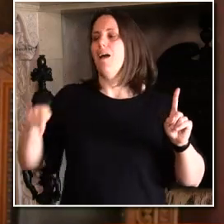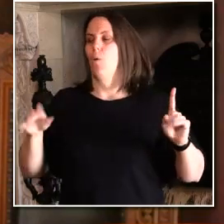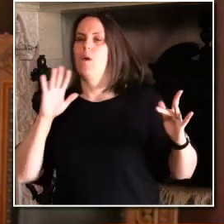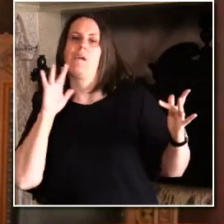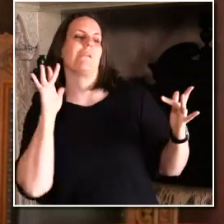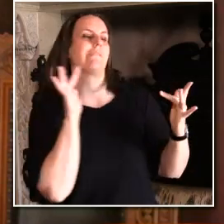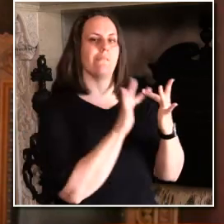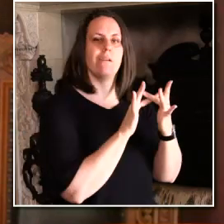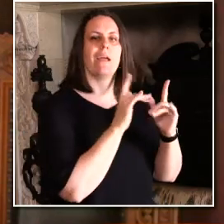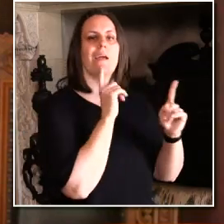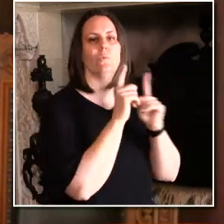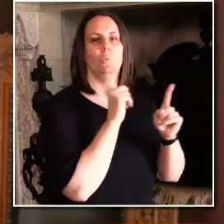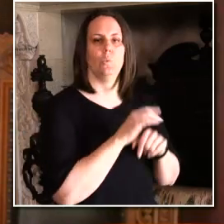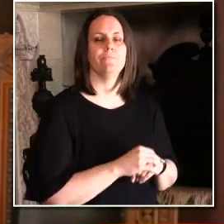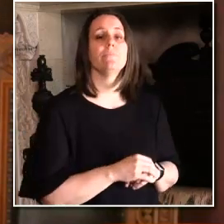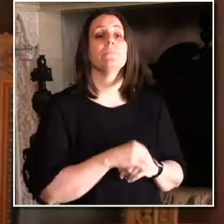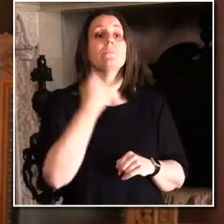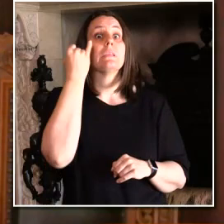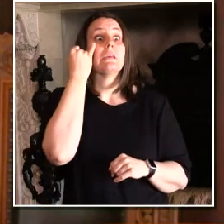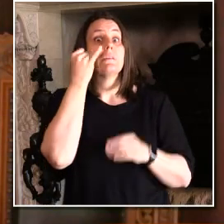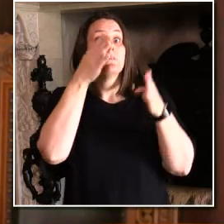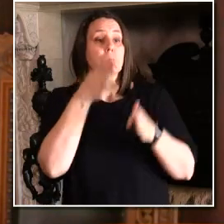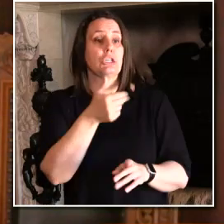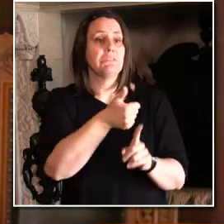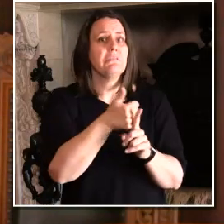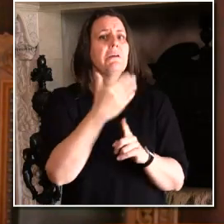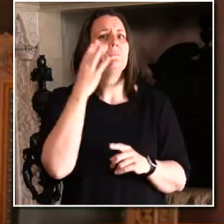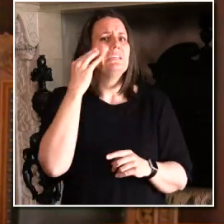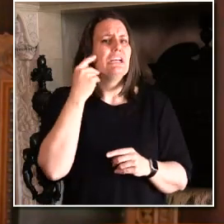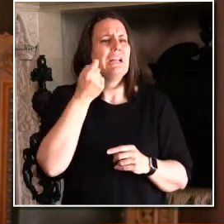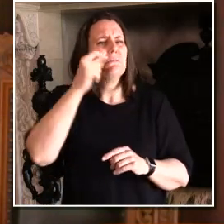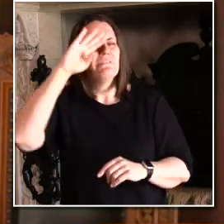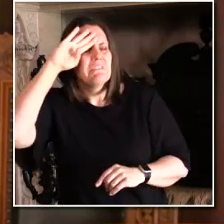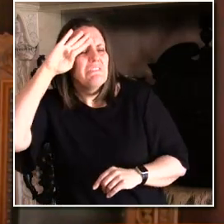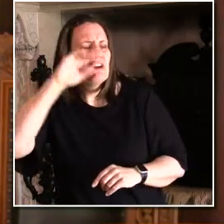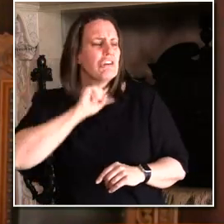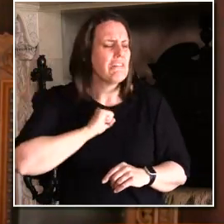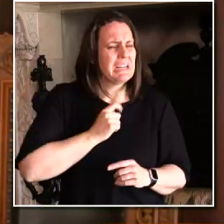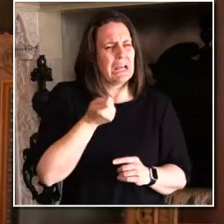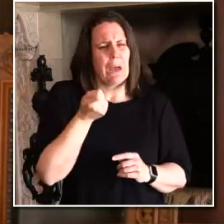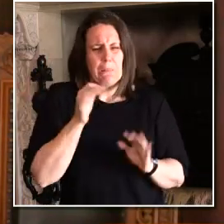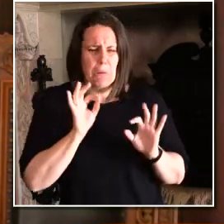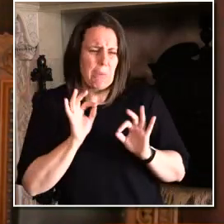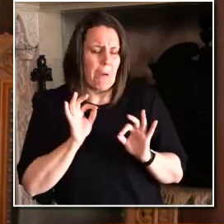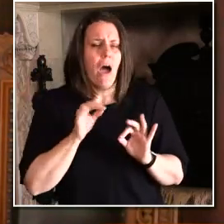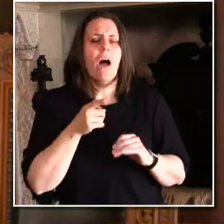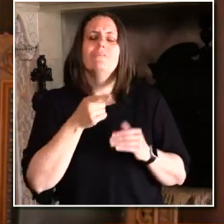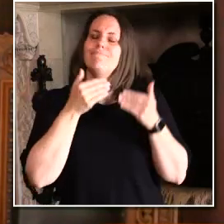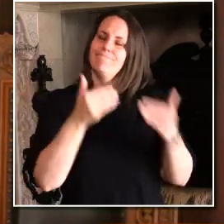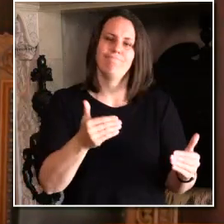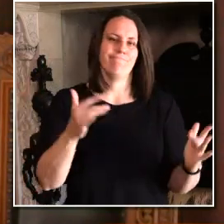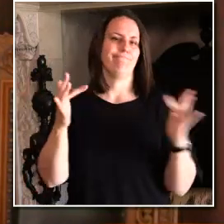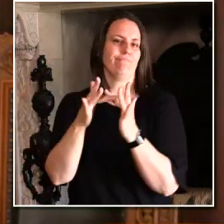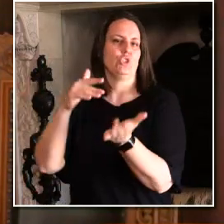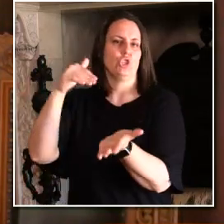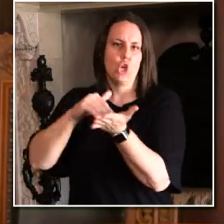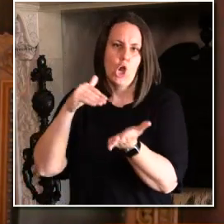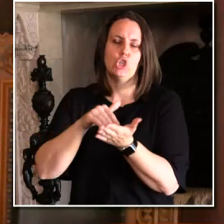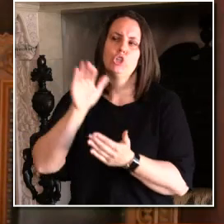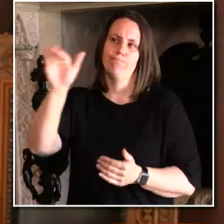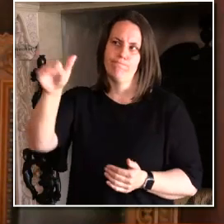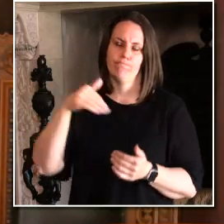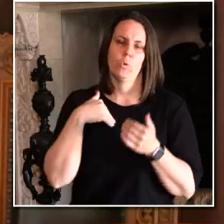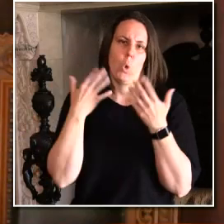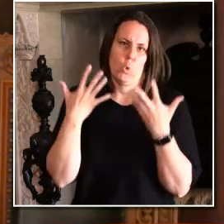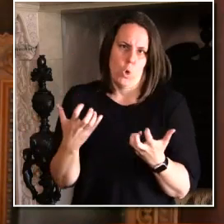recommend that people who are symptomatic would call their healthcare provider and see about testing. And providers, of course, are going to use their clinical judgment